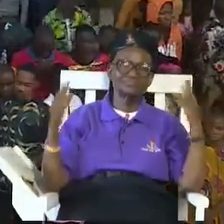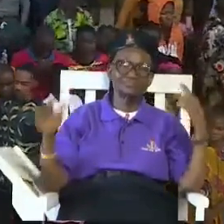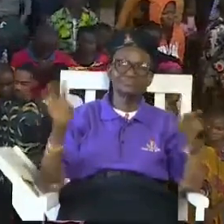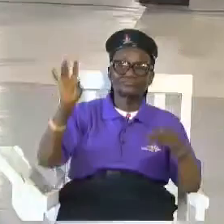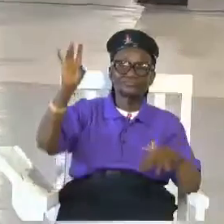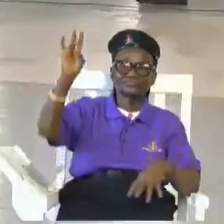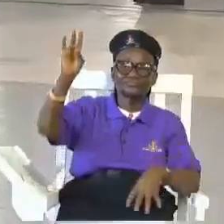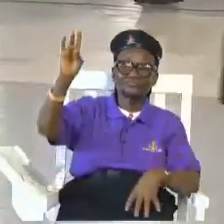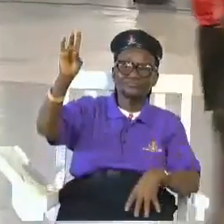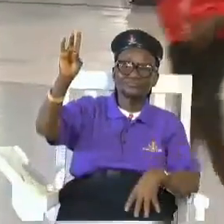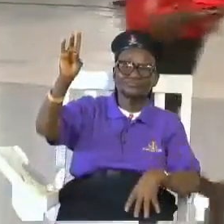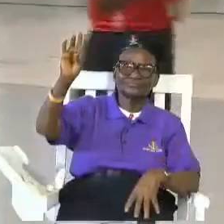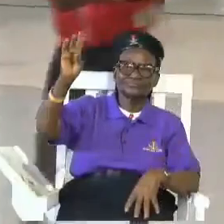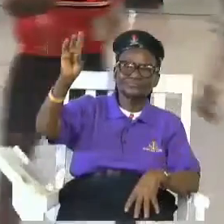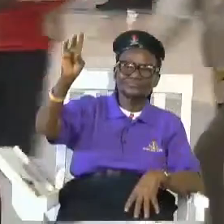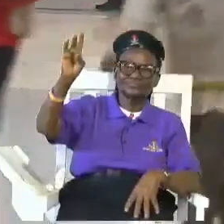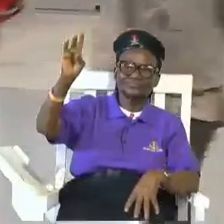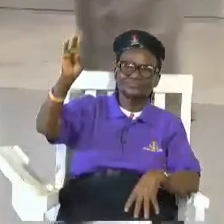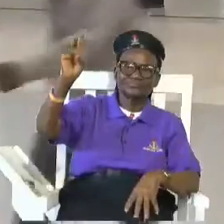seven,